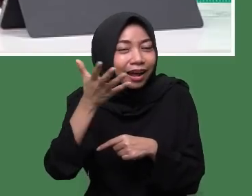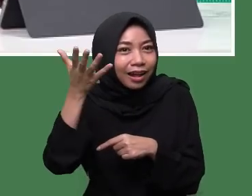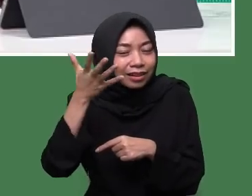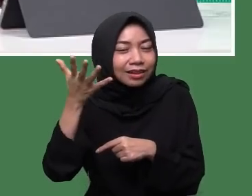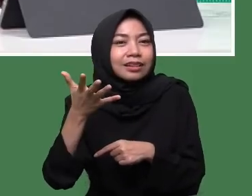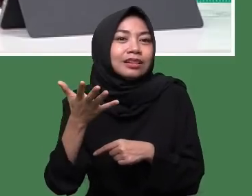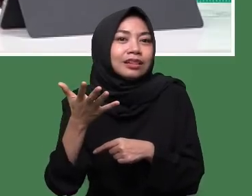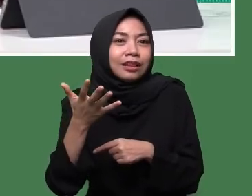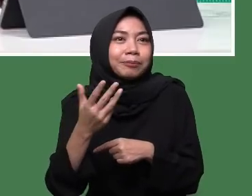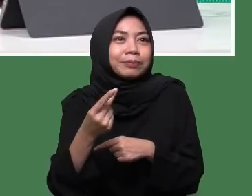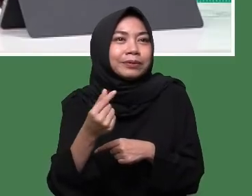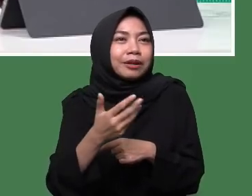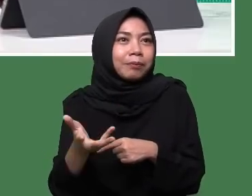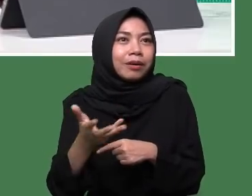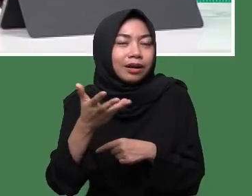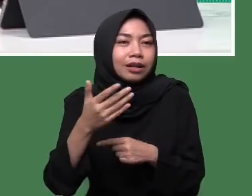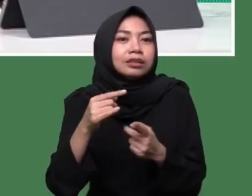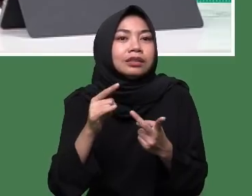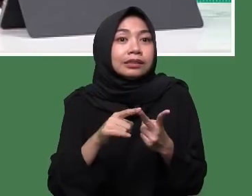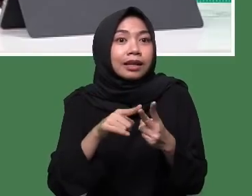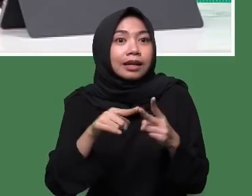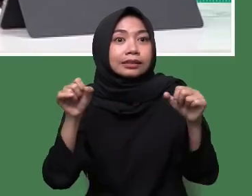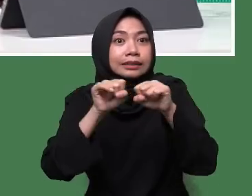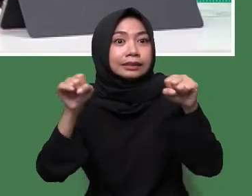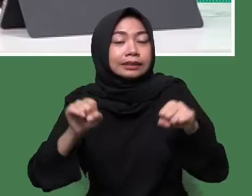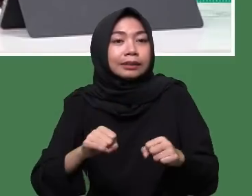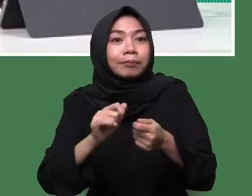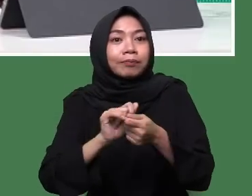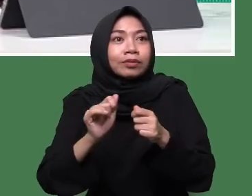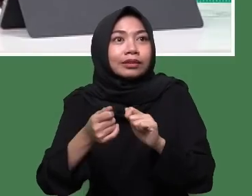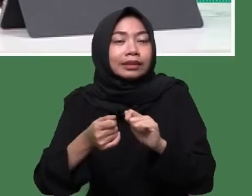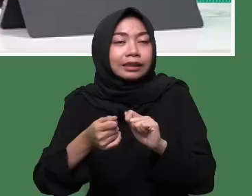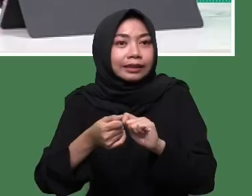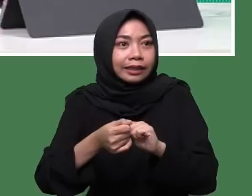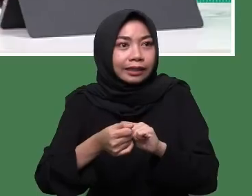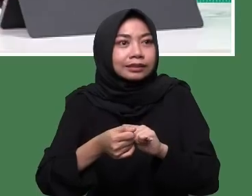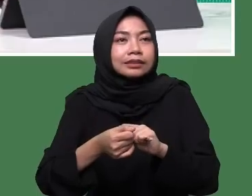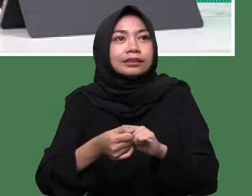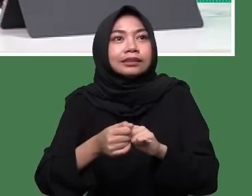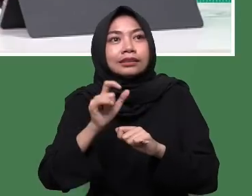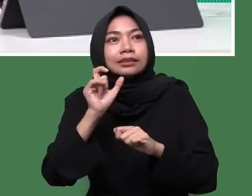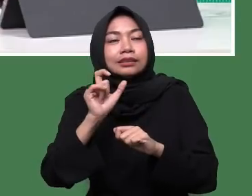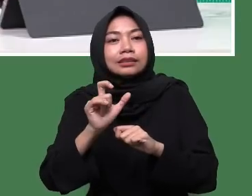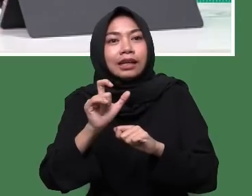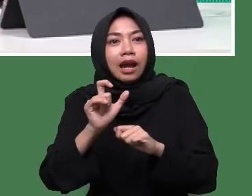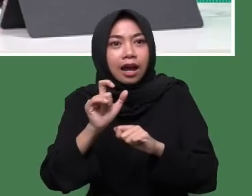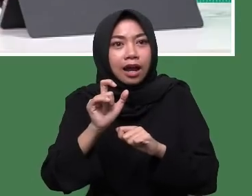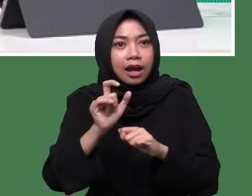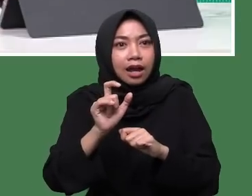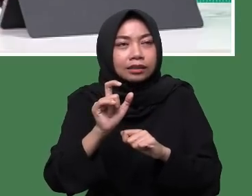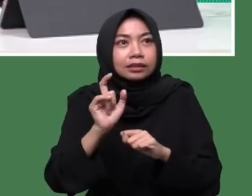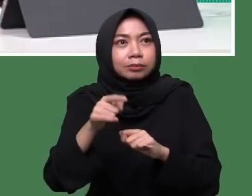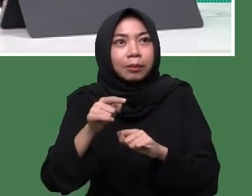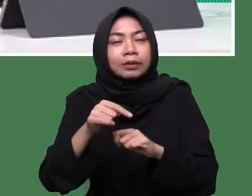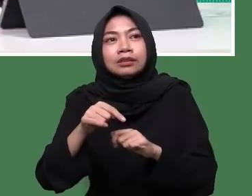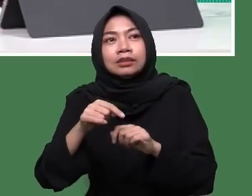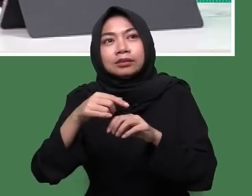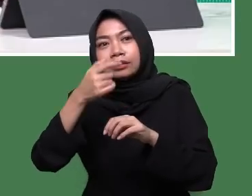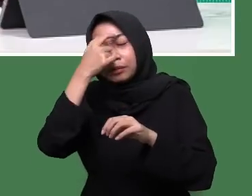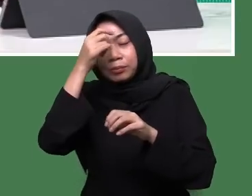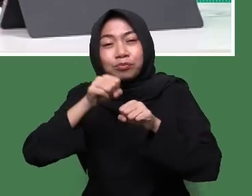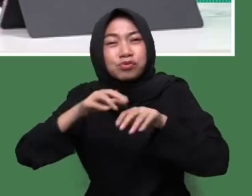system applies for the testing is a pooled method, because the spread of the disease is also